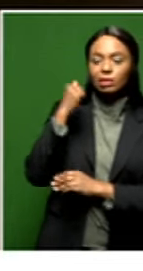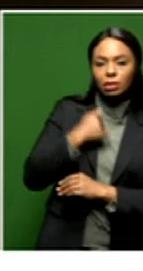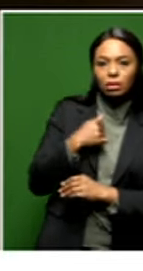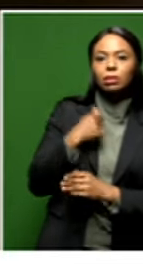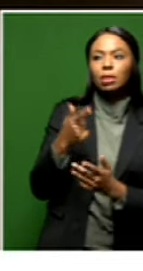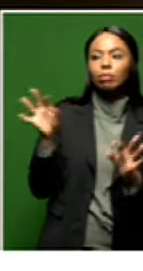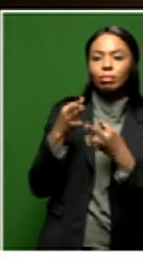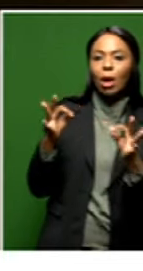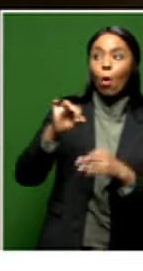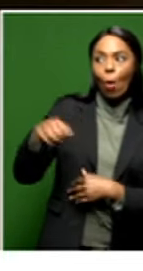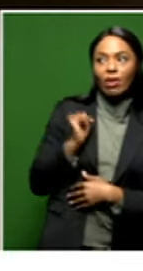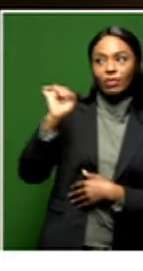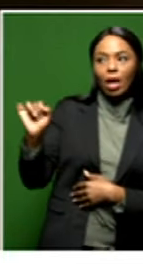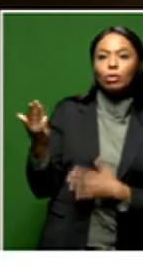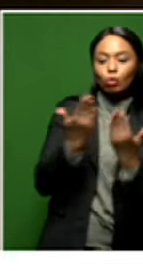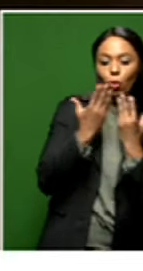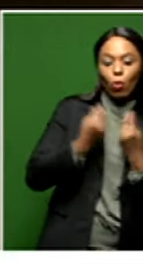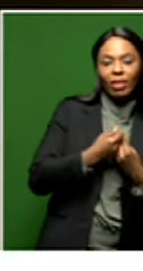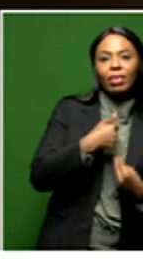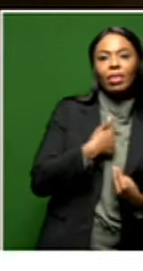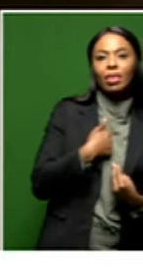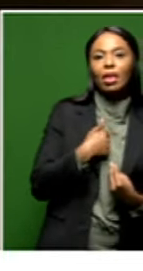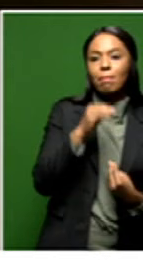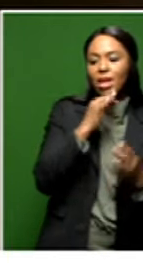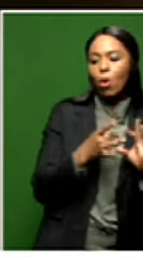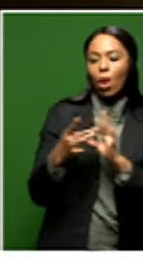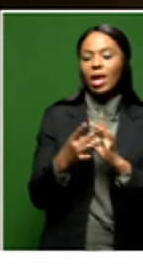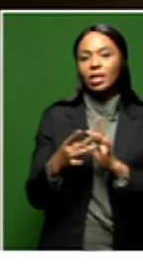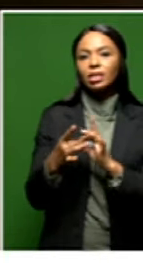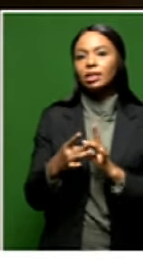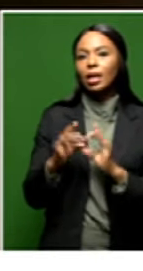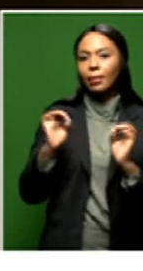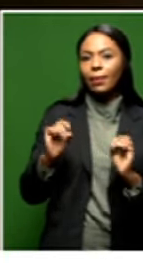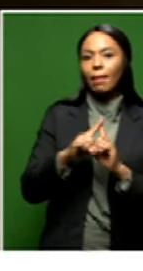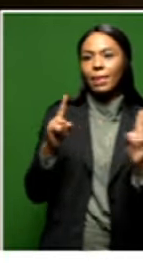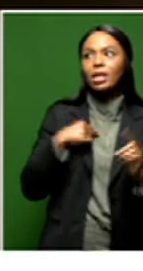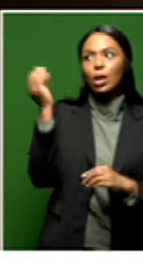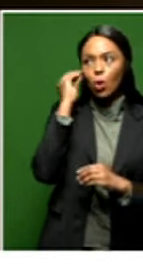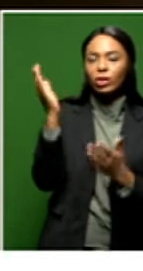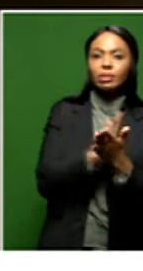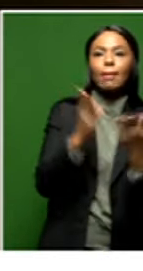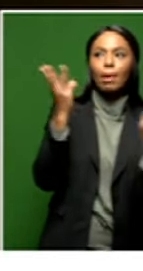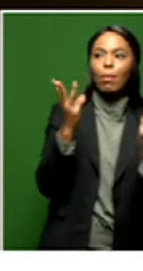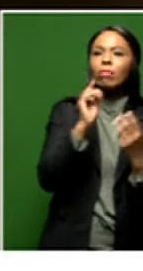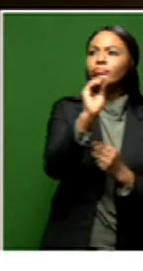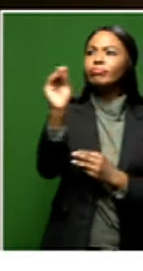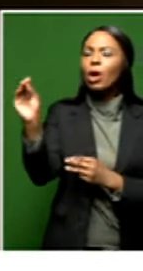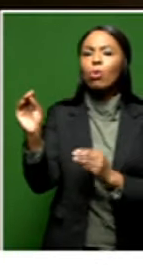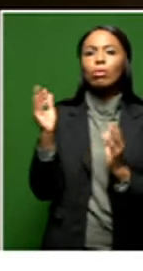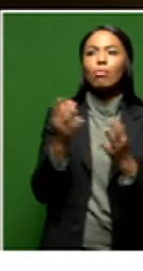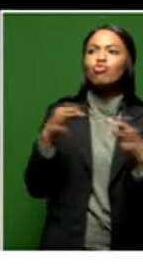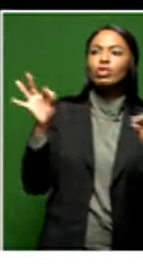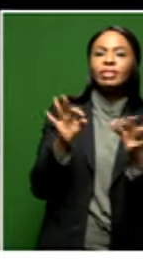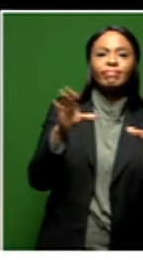wife went to school with me, so it wasn't like I didn't have that connection at all. And I do know people in the music industry, especially some of the alternative